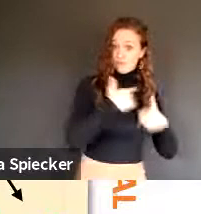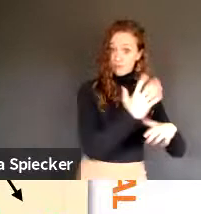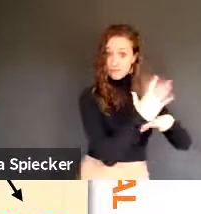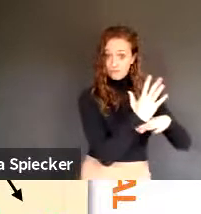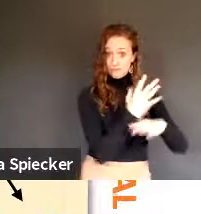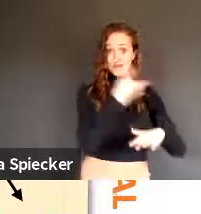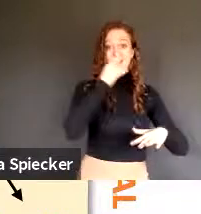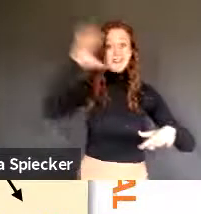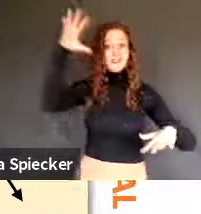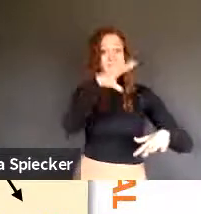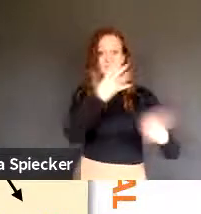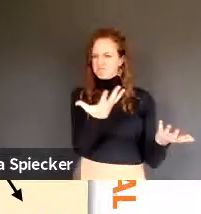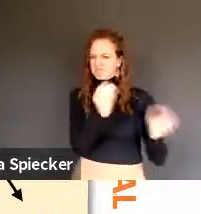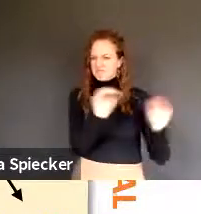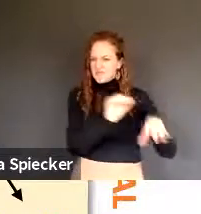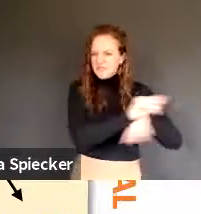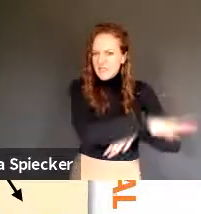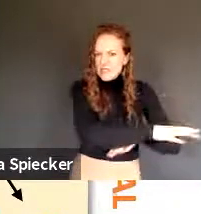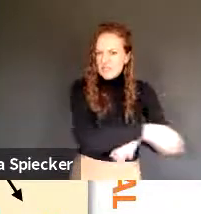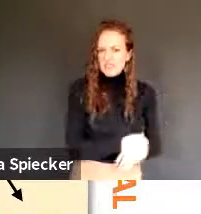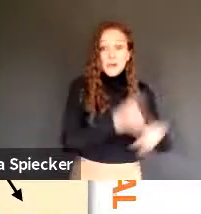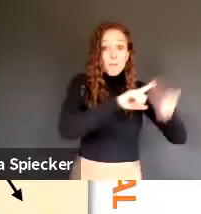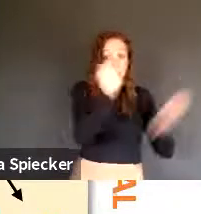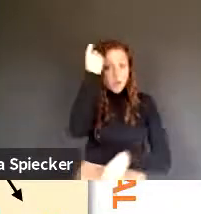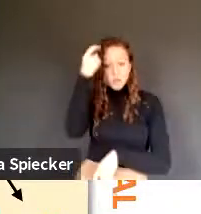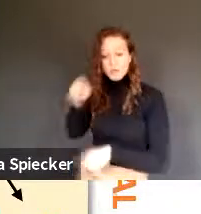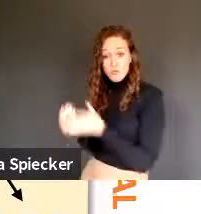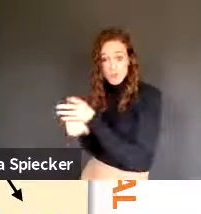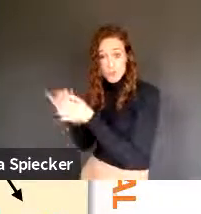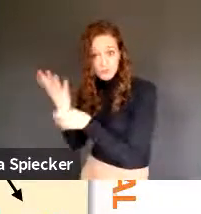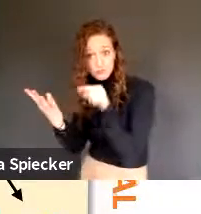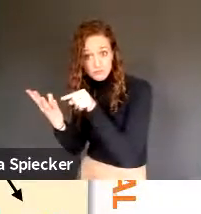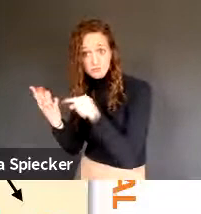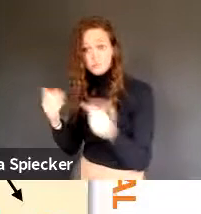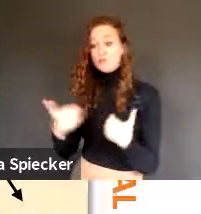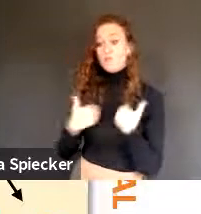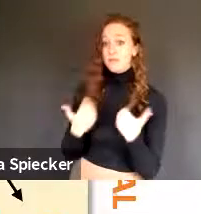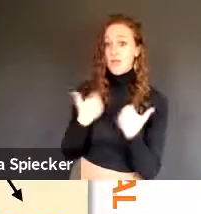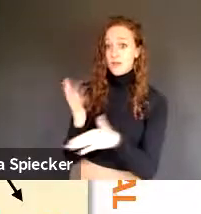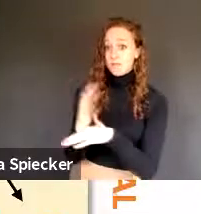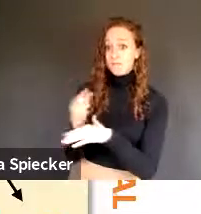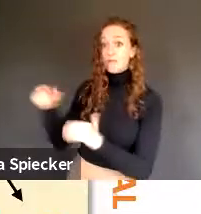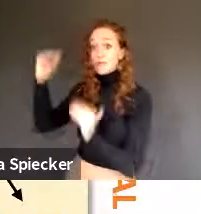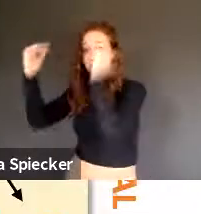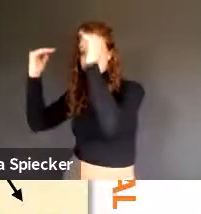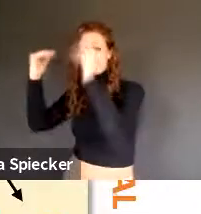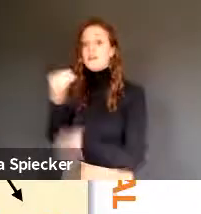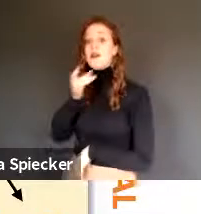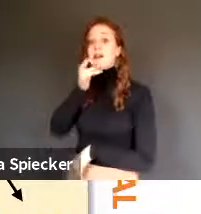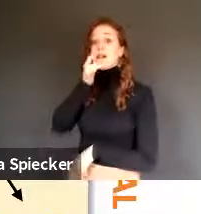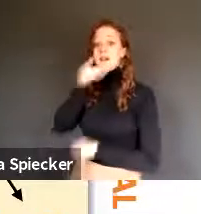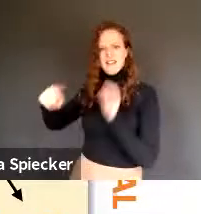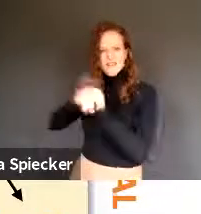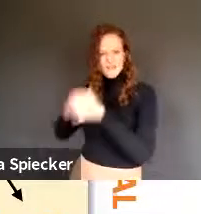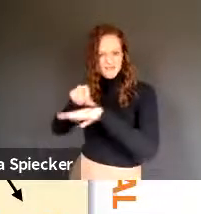adult kelps. Now looking at the effect of light on survival, light had no effect on the survival of kelps, yet in the last box there, you can see the